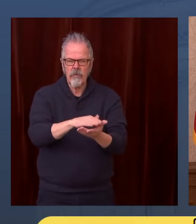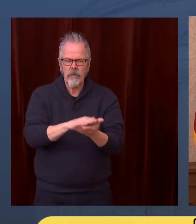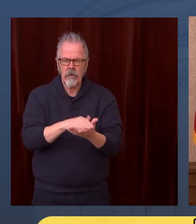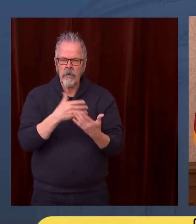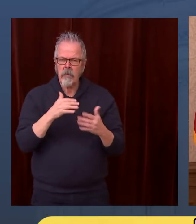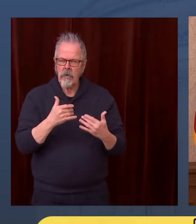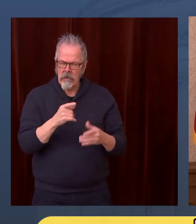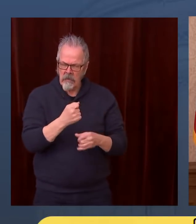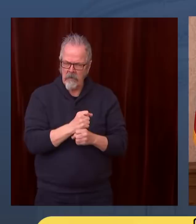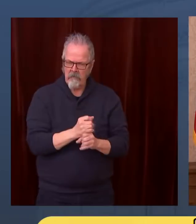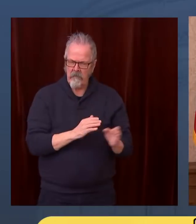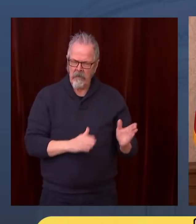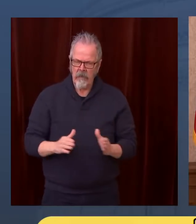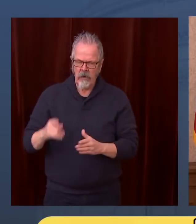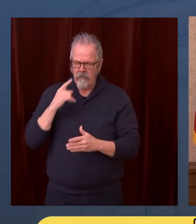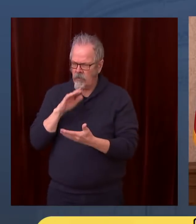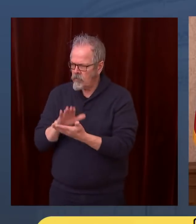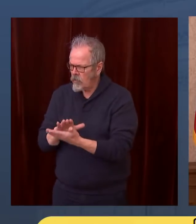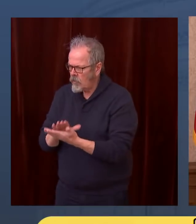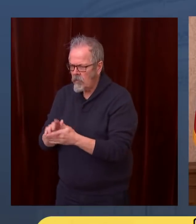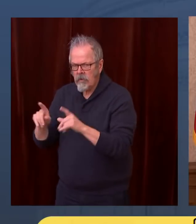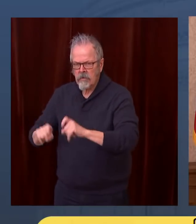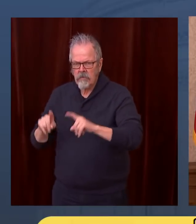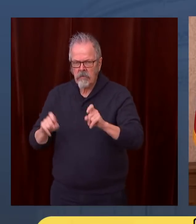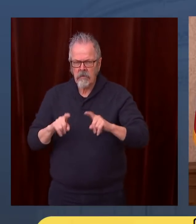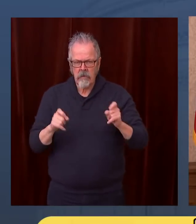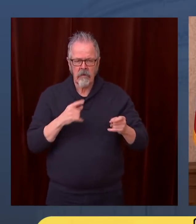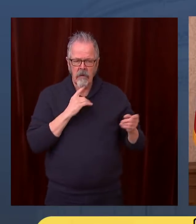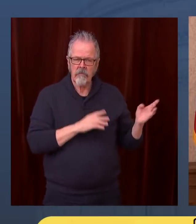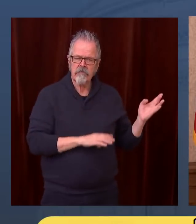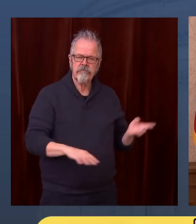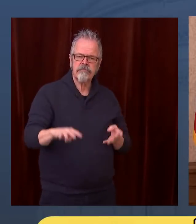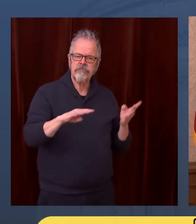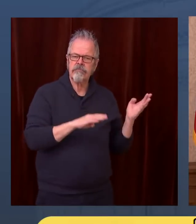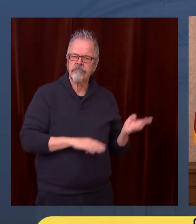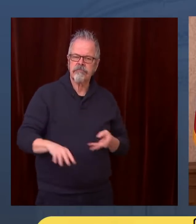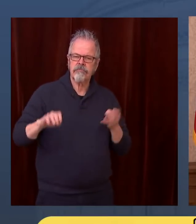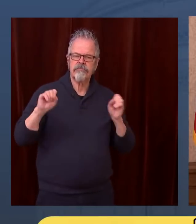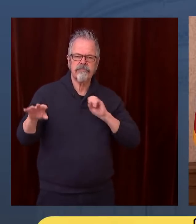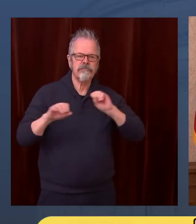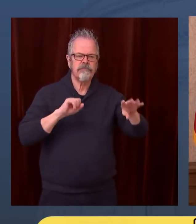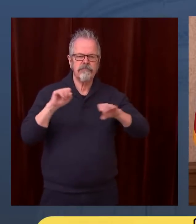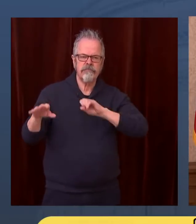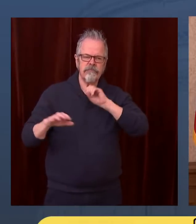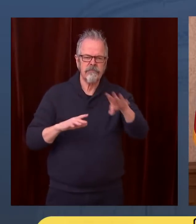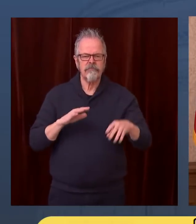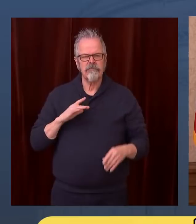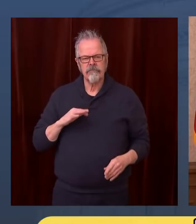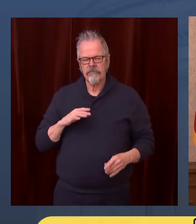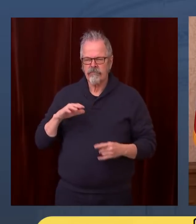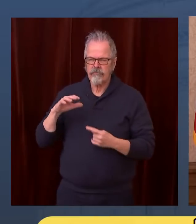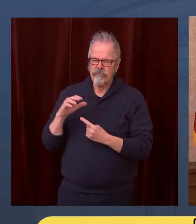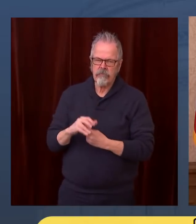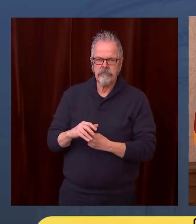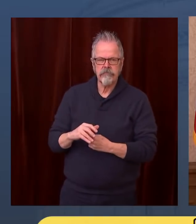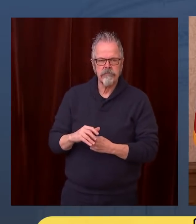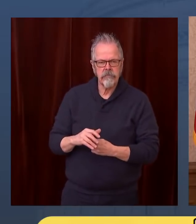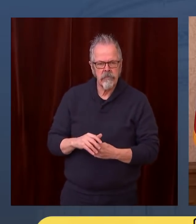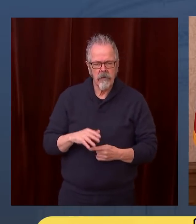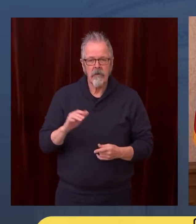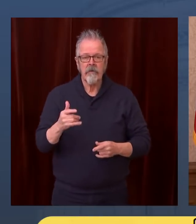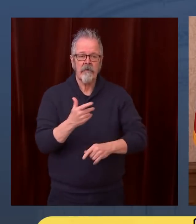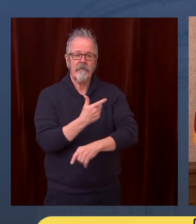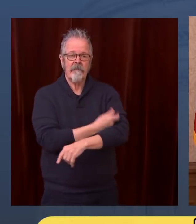students. And we're going to continue those efforts. On the vaccine front, though, I do want to say that we need the federal